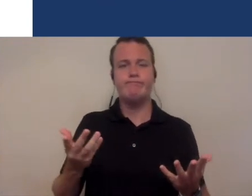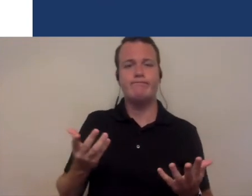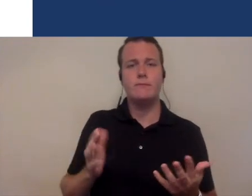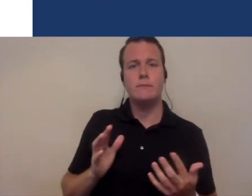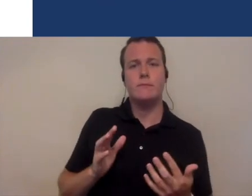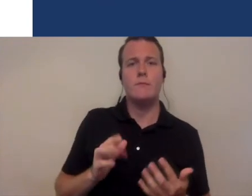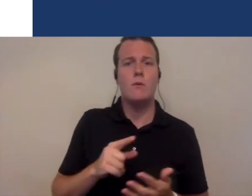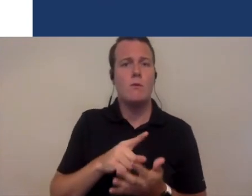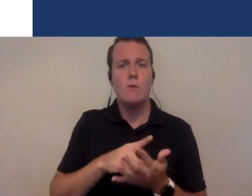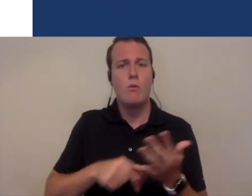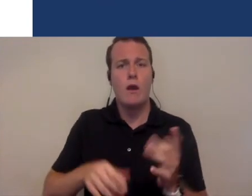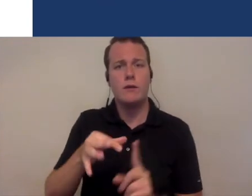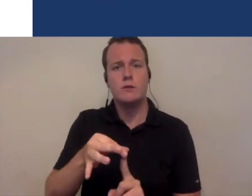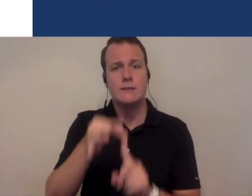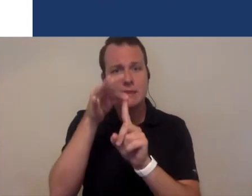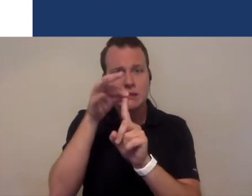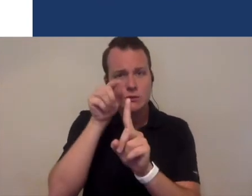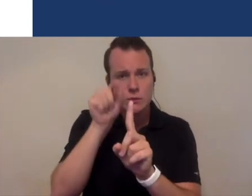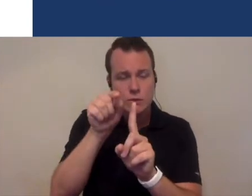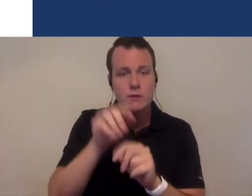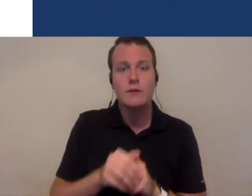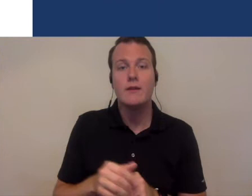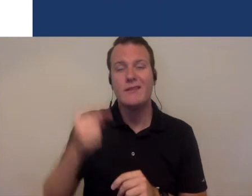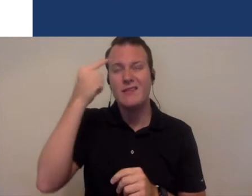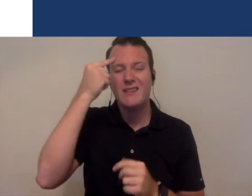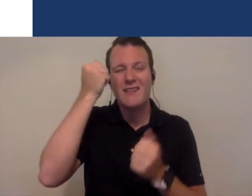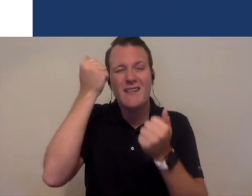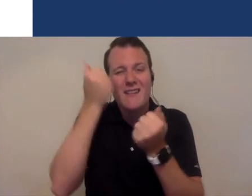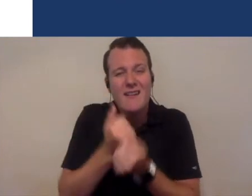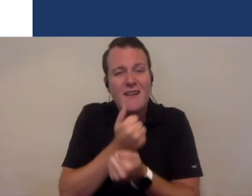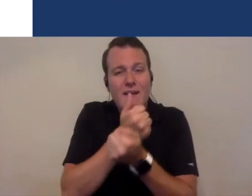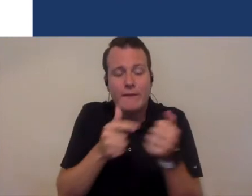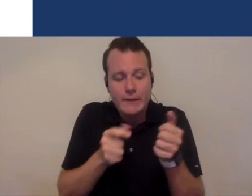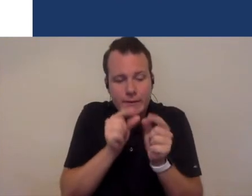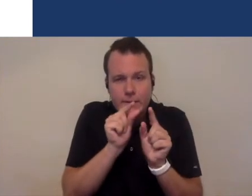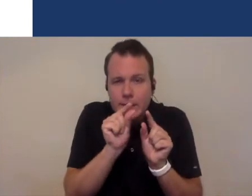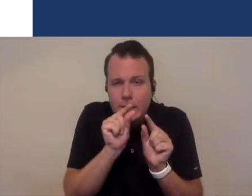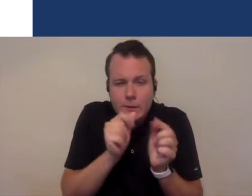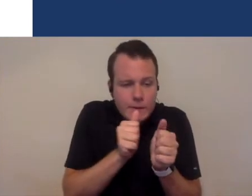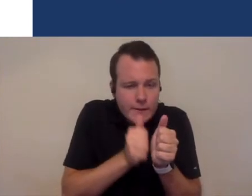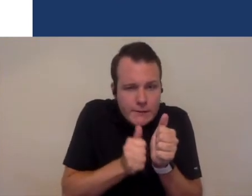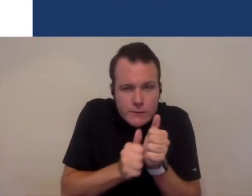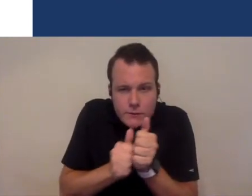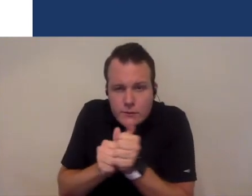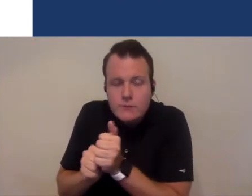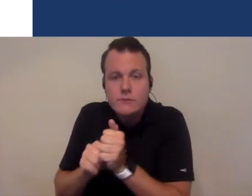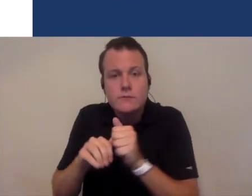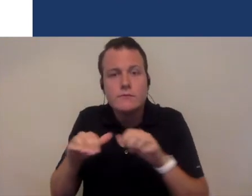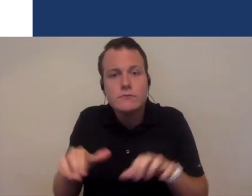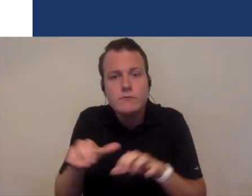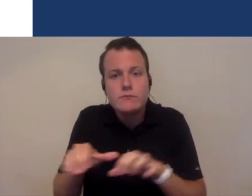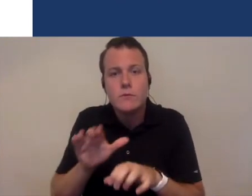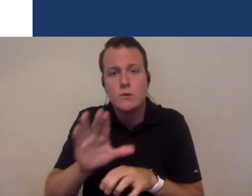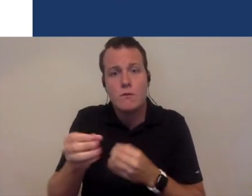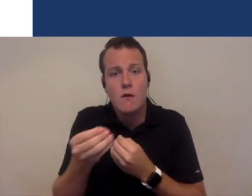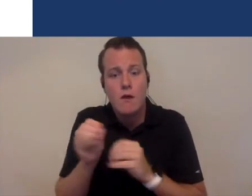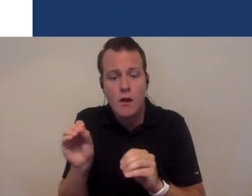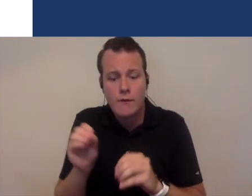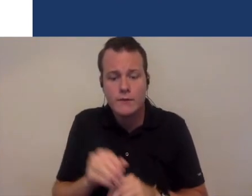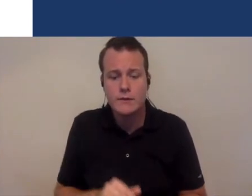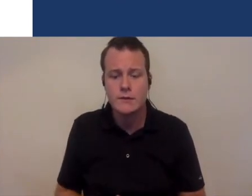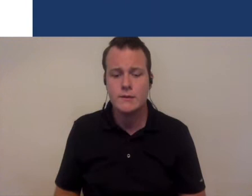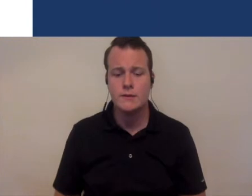distinction? Think about every little thing that you do within your office and with you leave